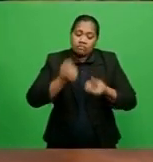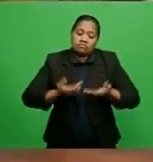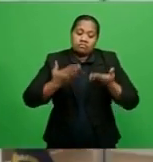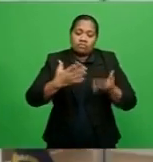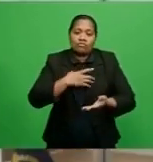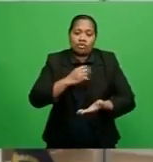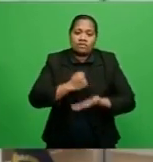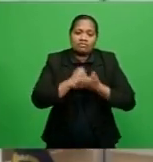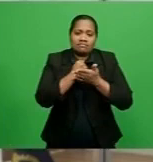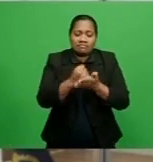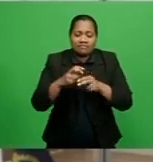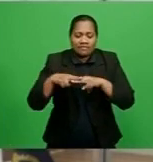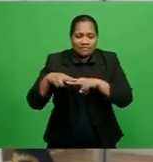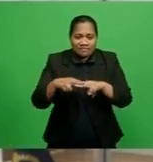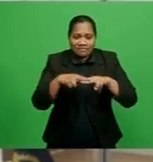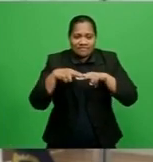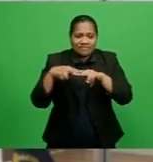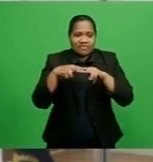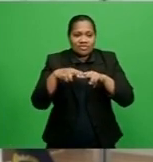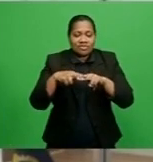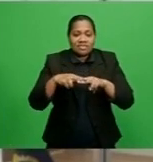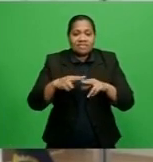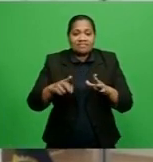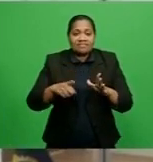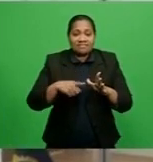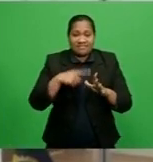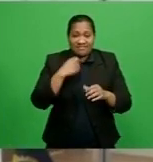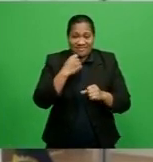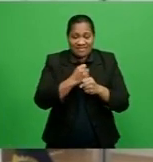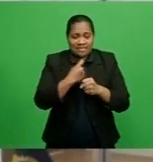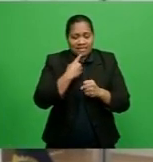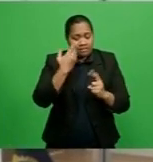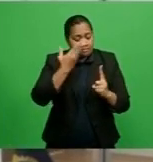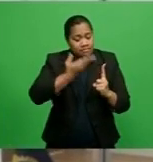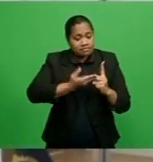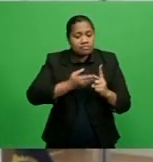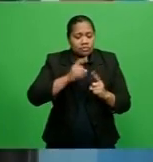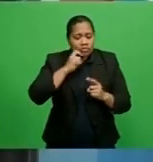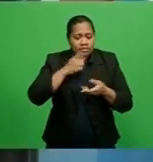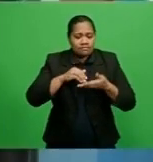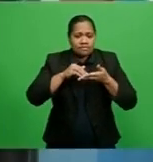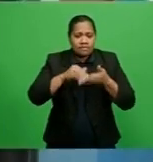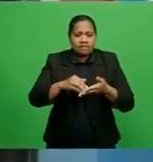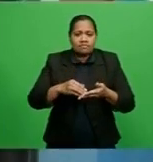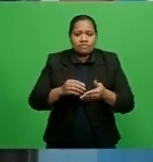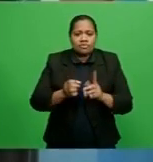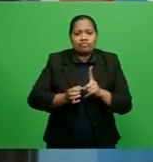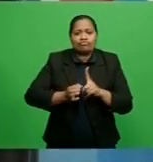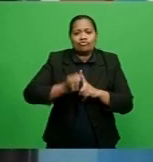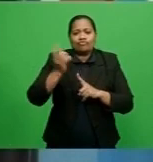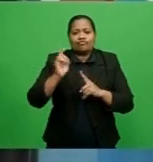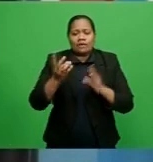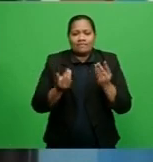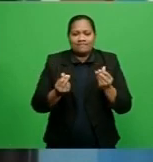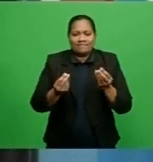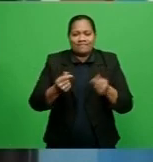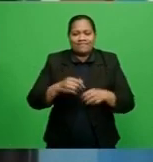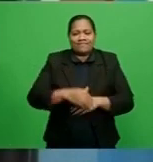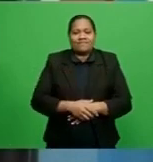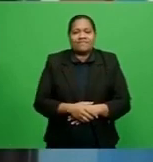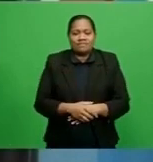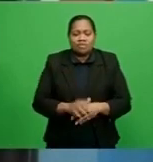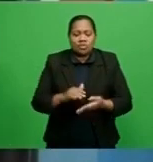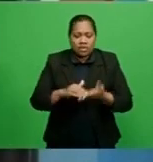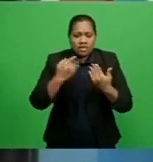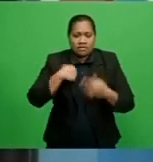Fiji. Economy Minister Aya Said Kium says this will help improve liquidity. It will help us in respect of getting the